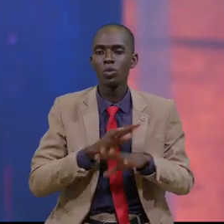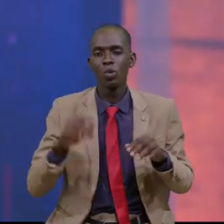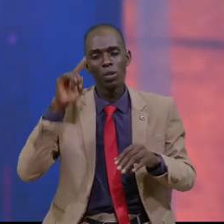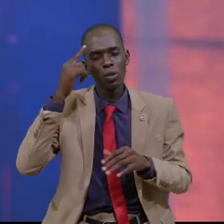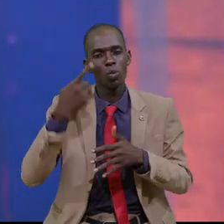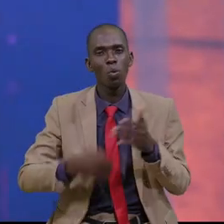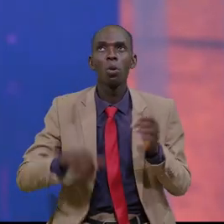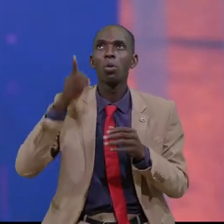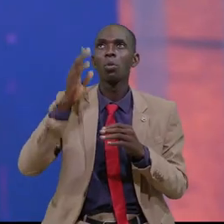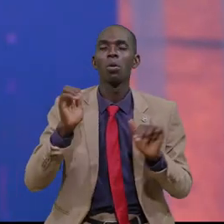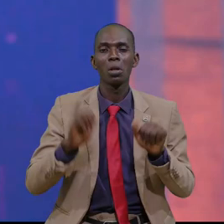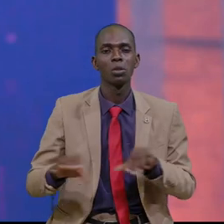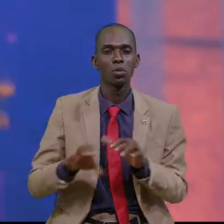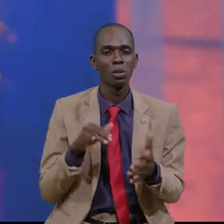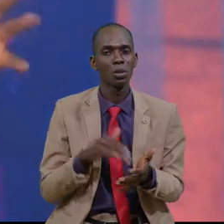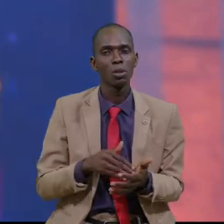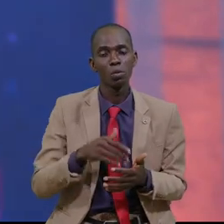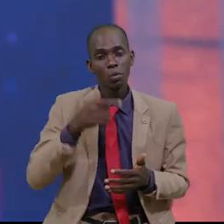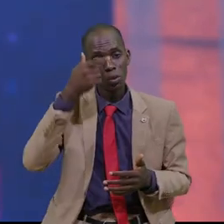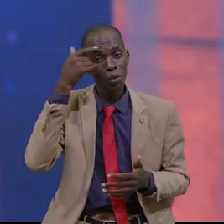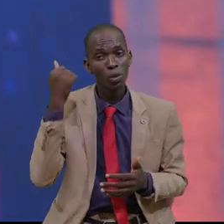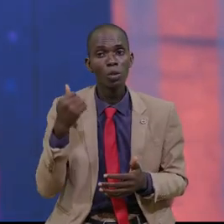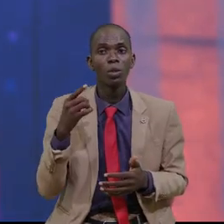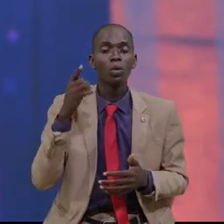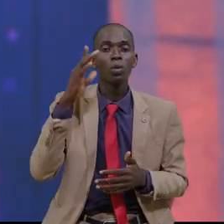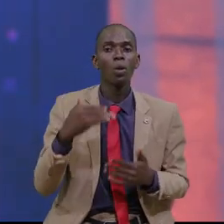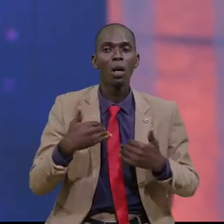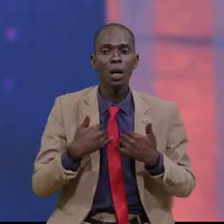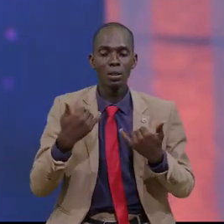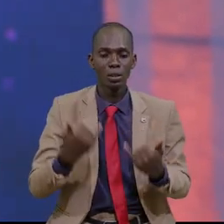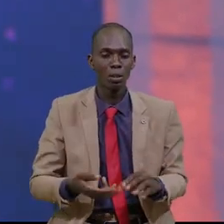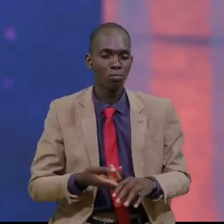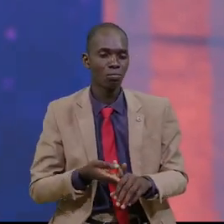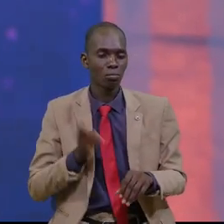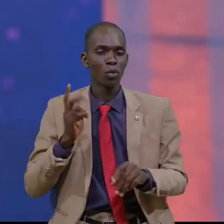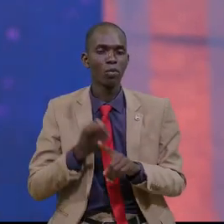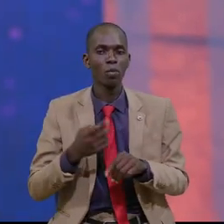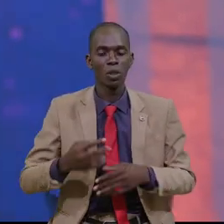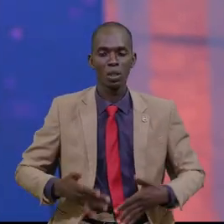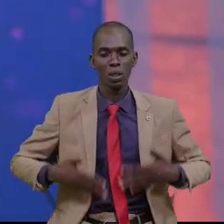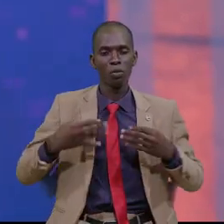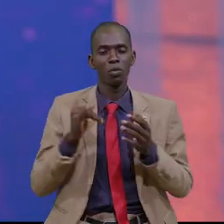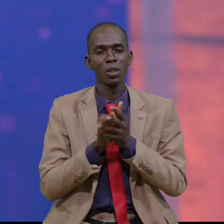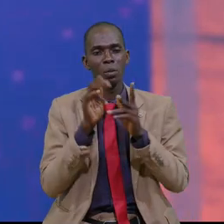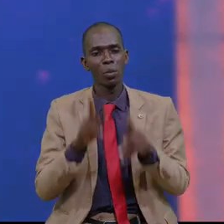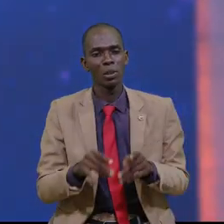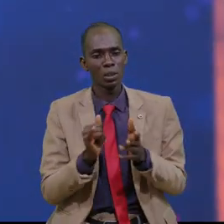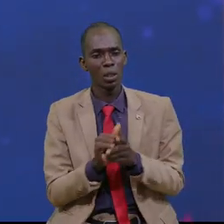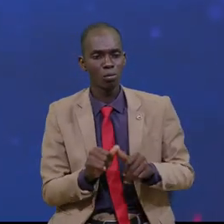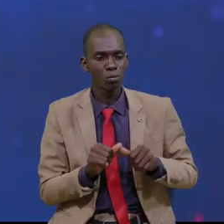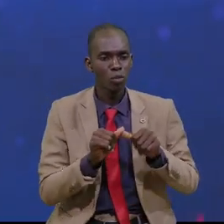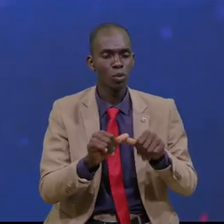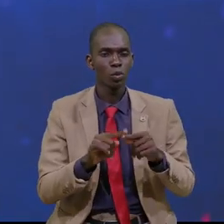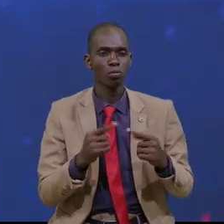God has come out of the equation of the life of the person that sins and sins and sins,